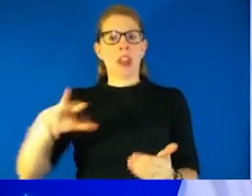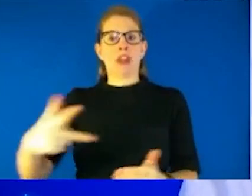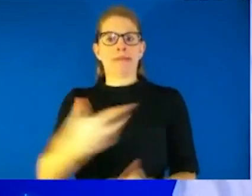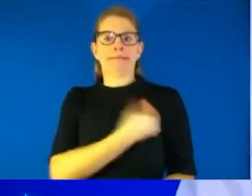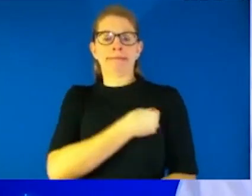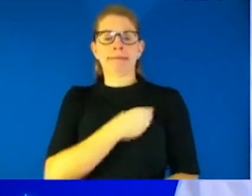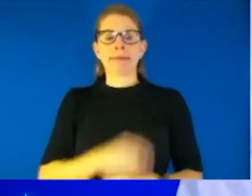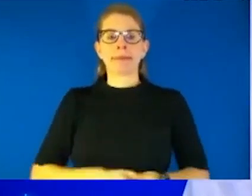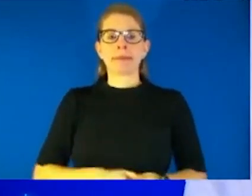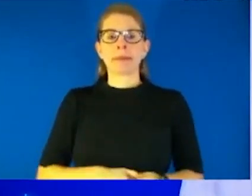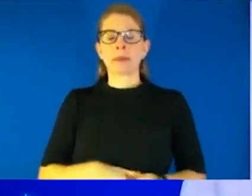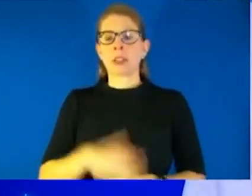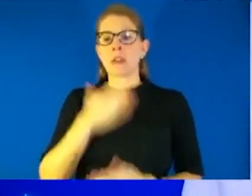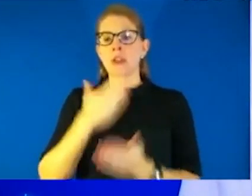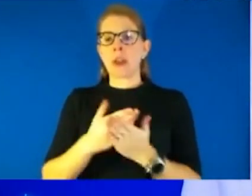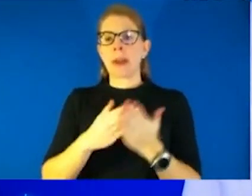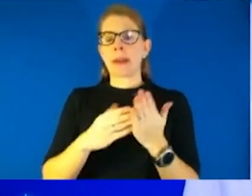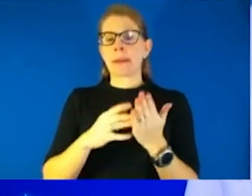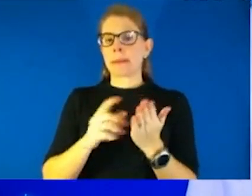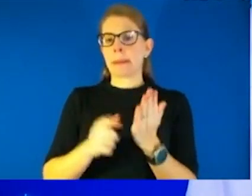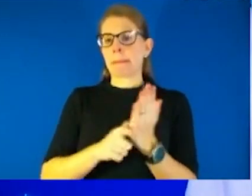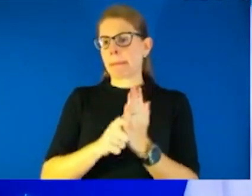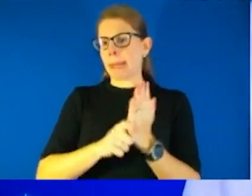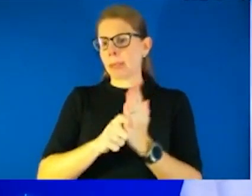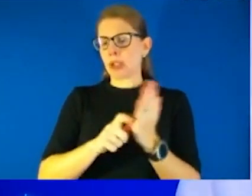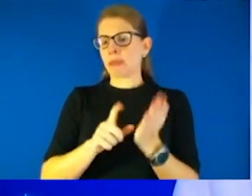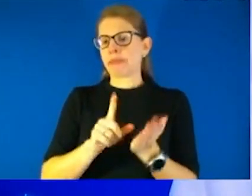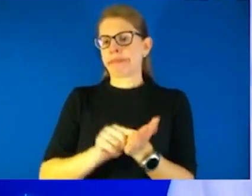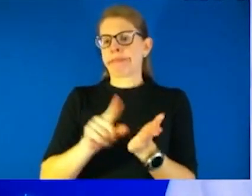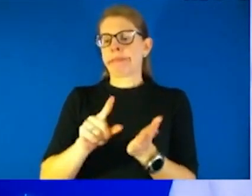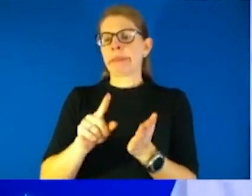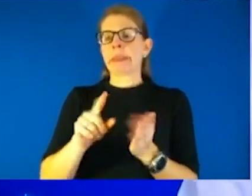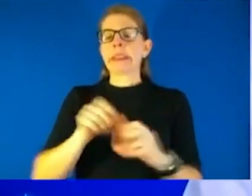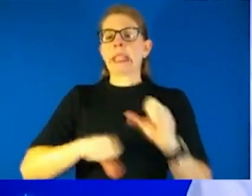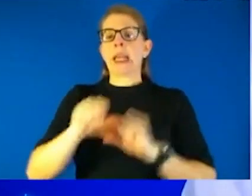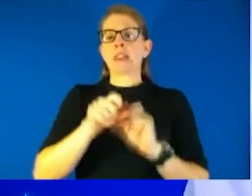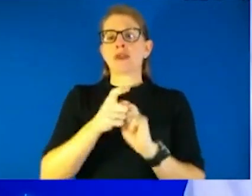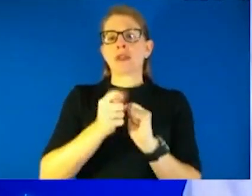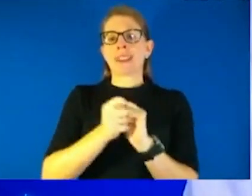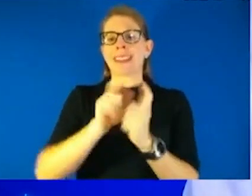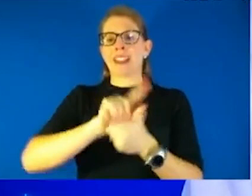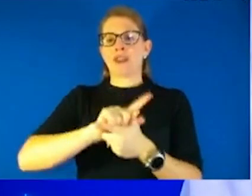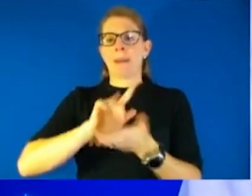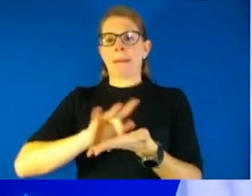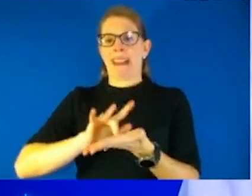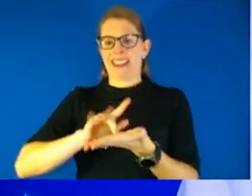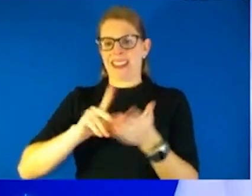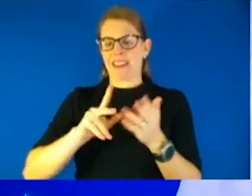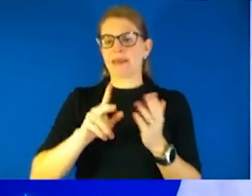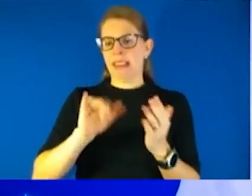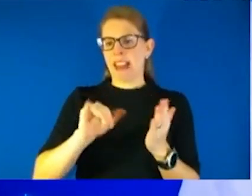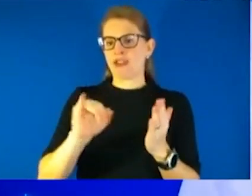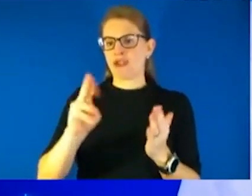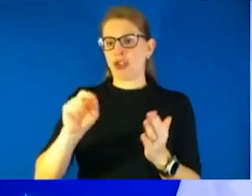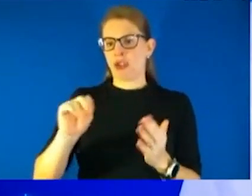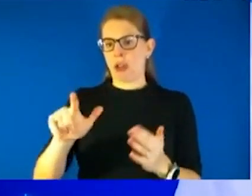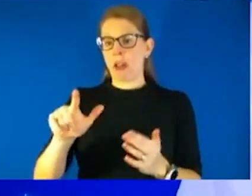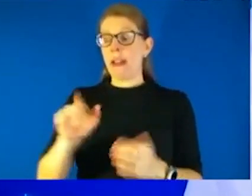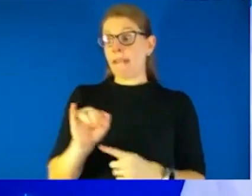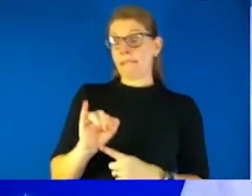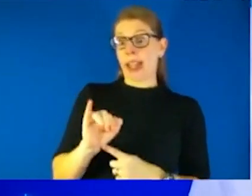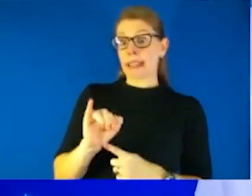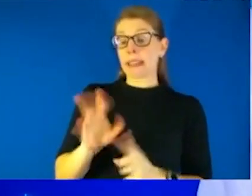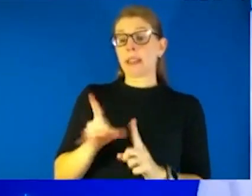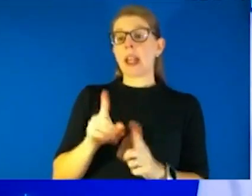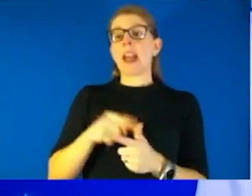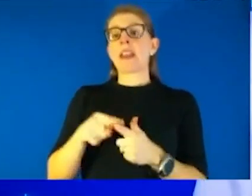recent paper in Science Translational Medicine, which also does show that those that were infected and then got at least one dose